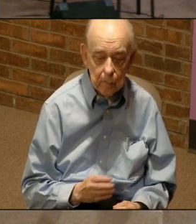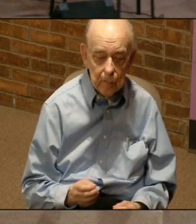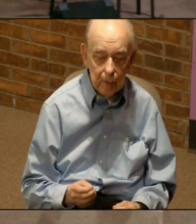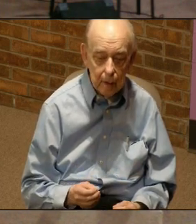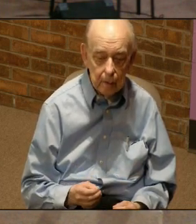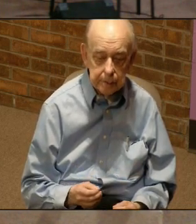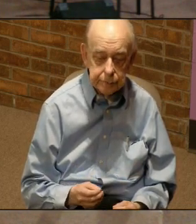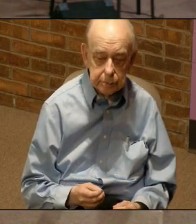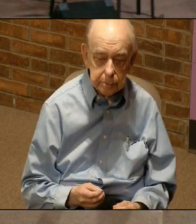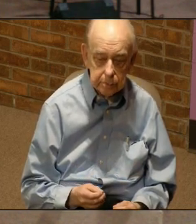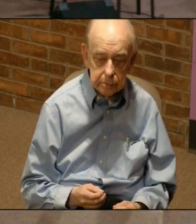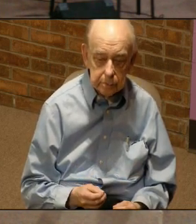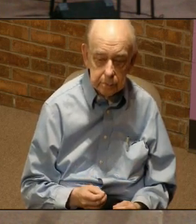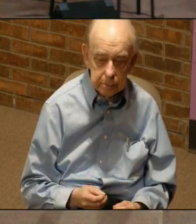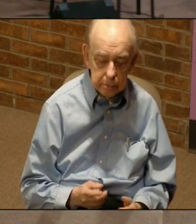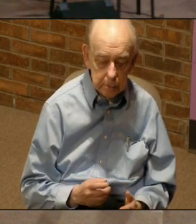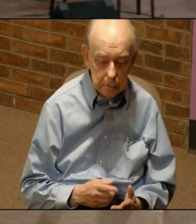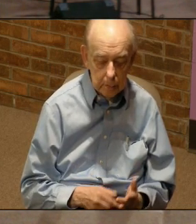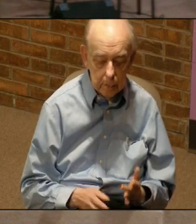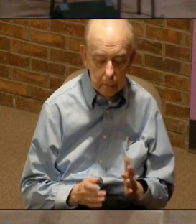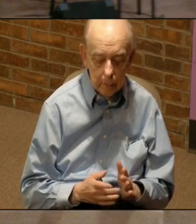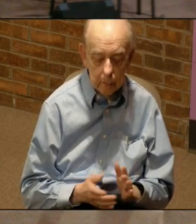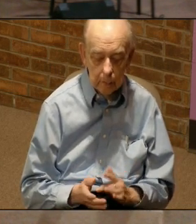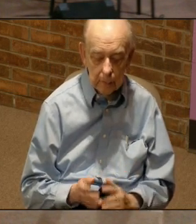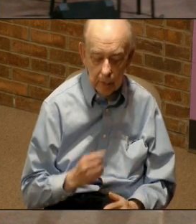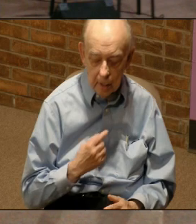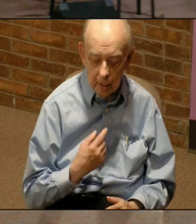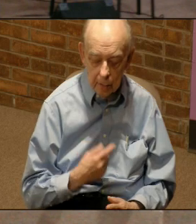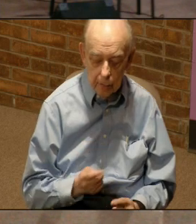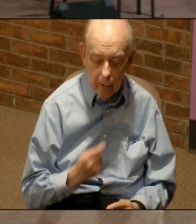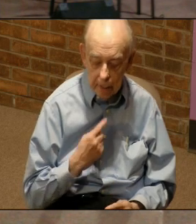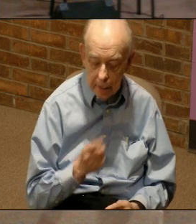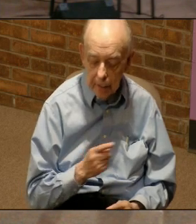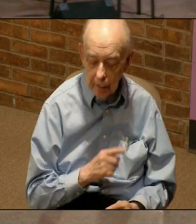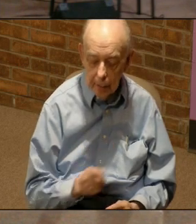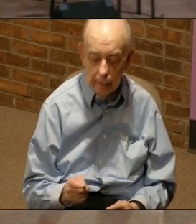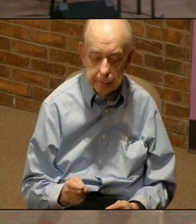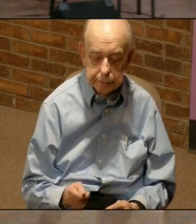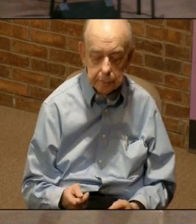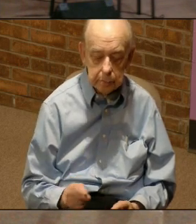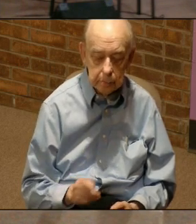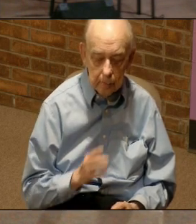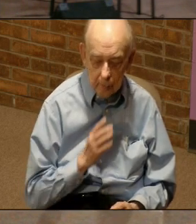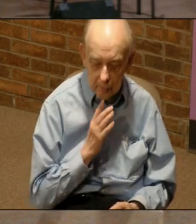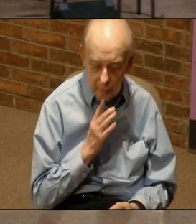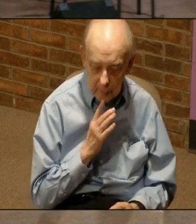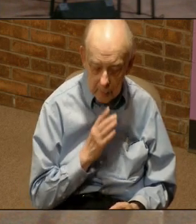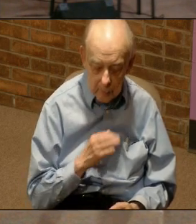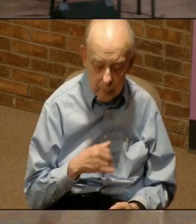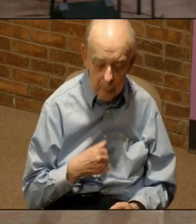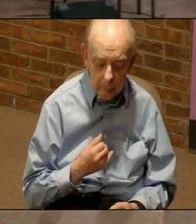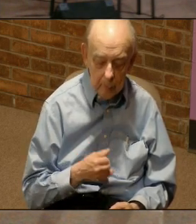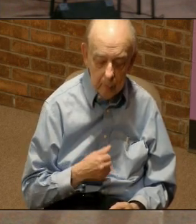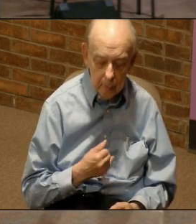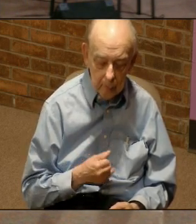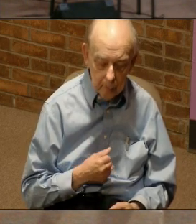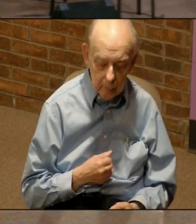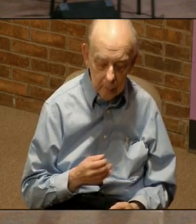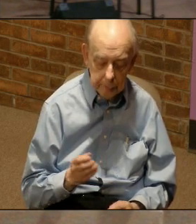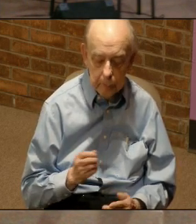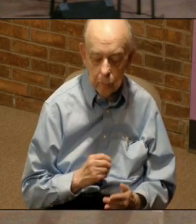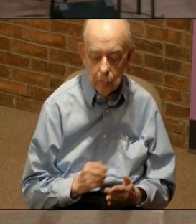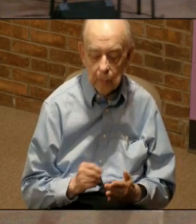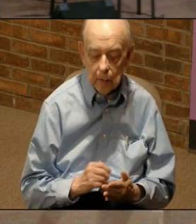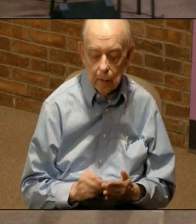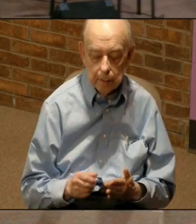And what Jesus was trying to tell them when he was talking to John, writing to the letters of